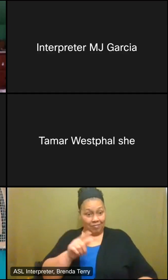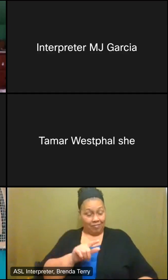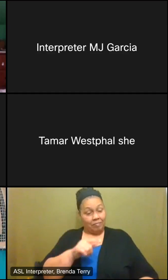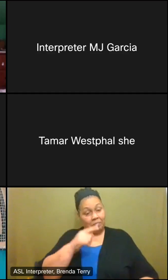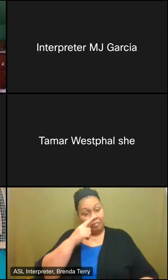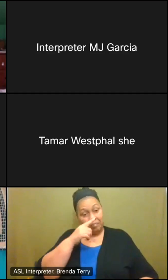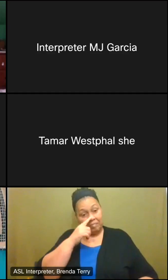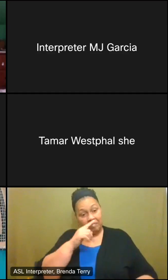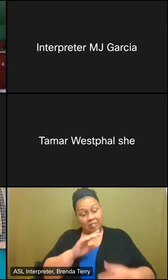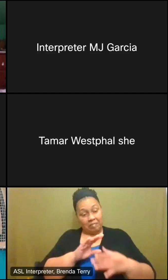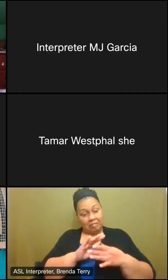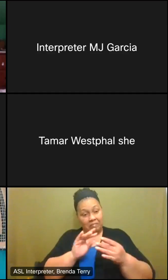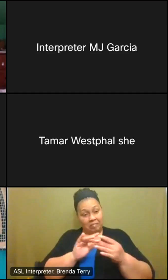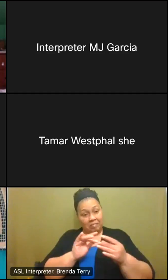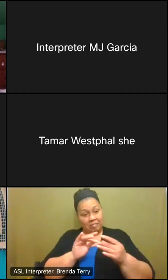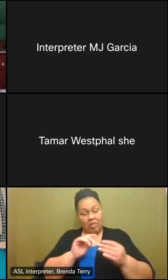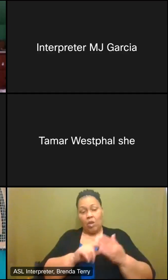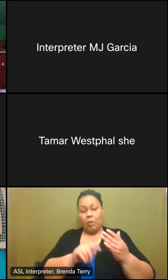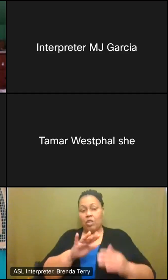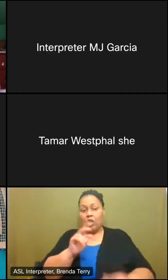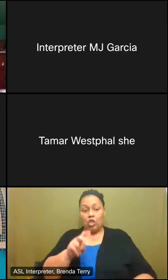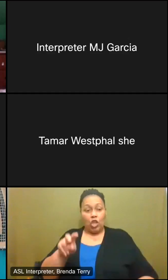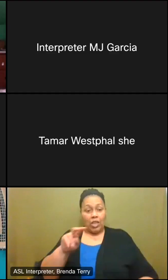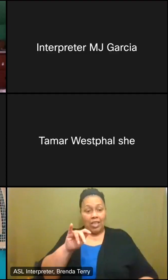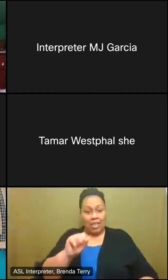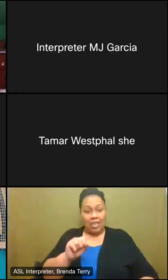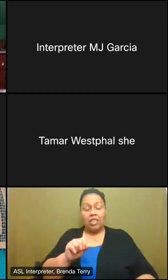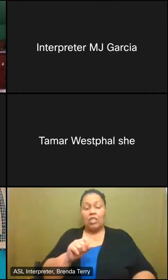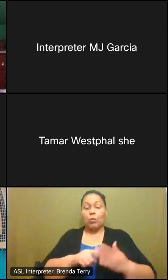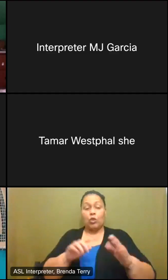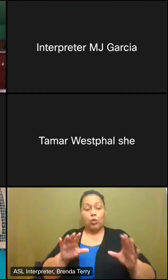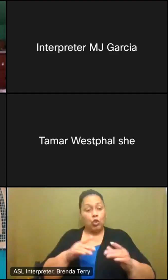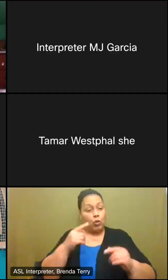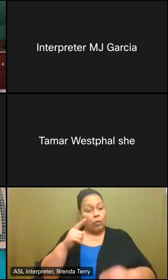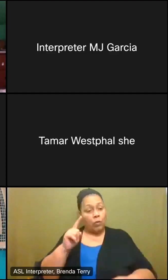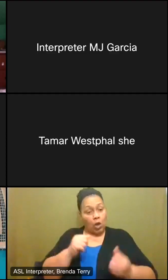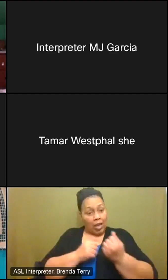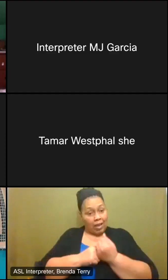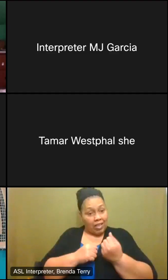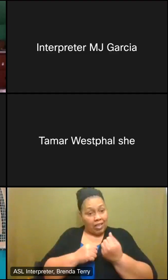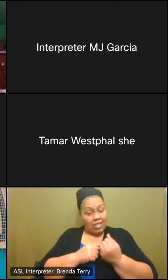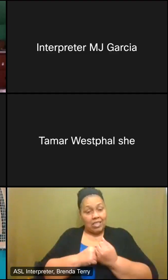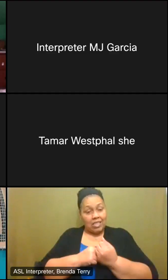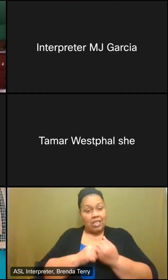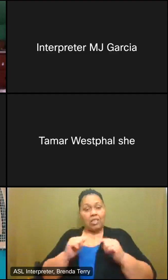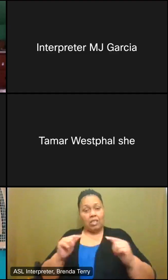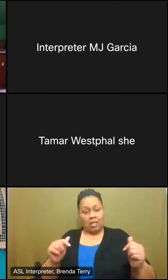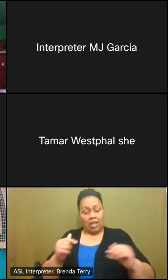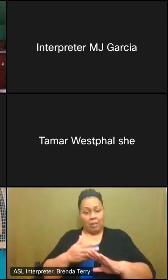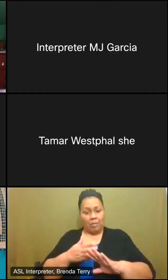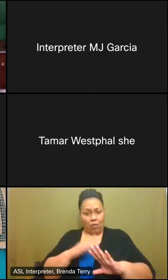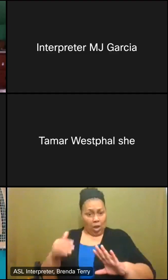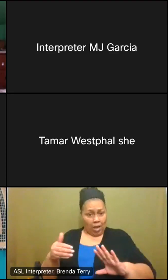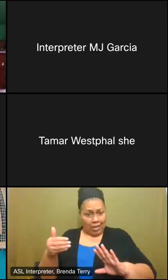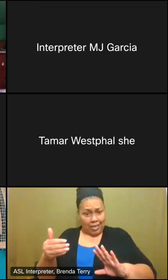about kind of what your journey's been and what you do in your advocacy. And I did one other, before we do that, I do